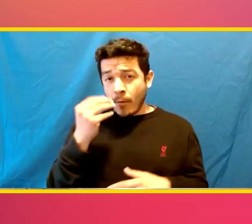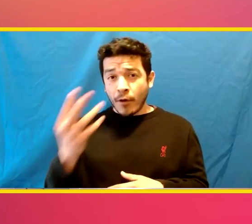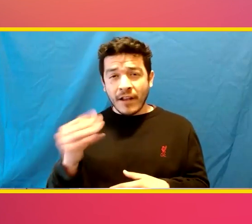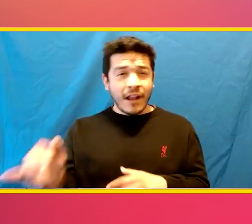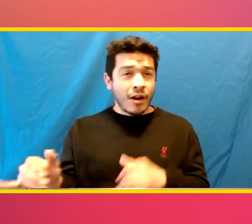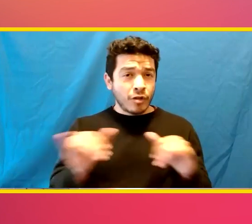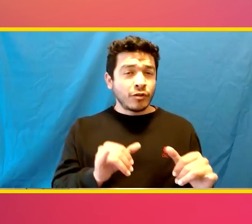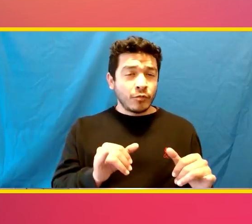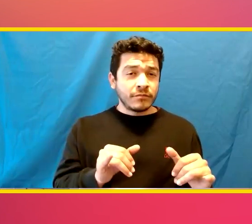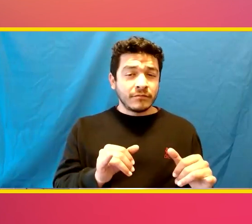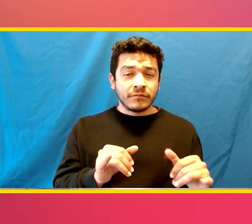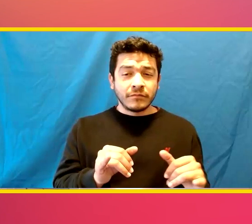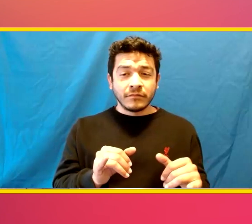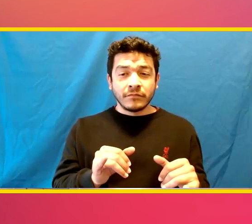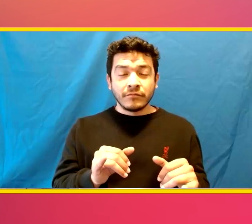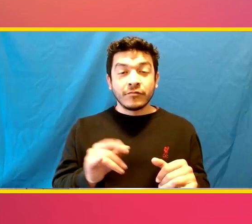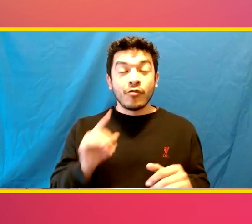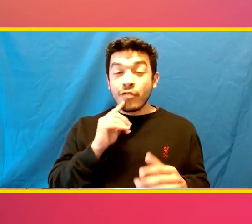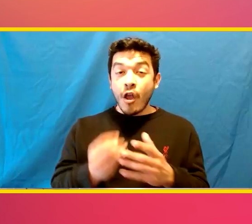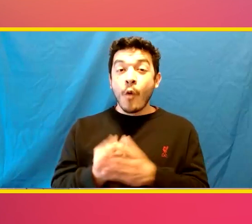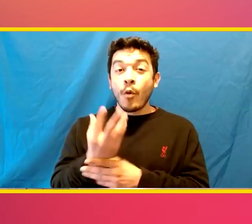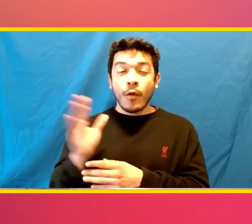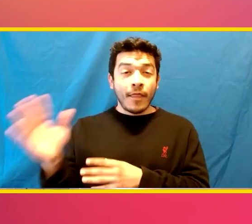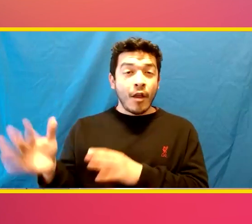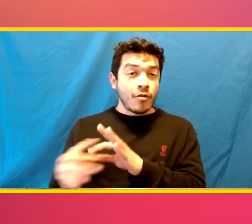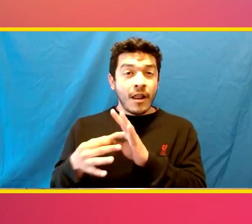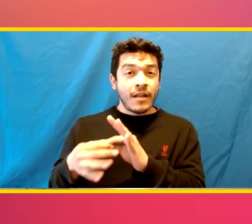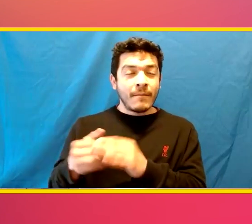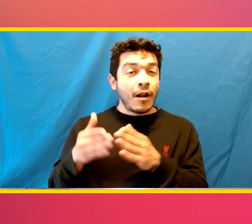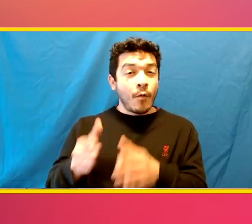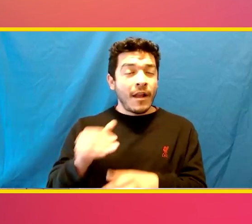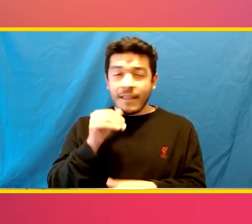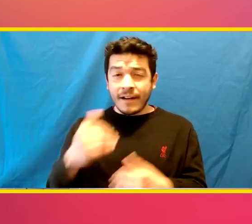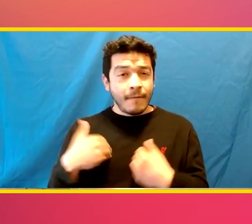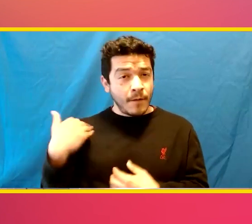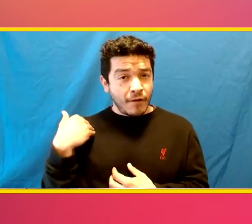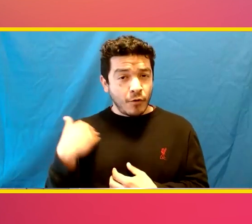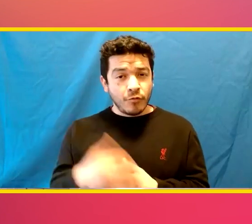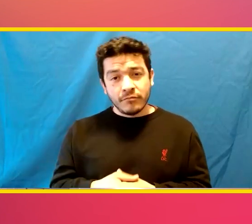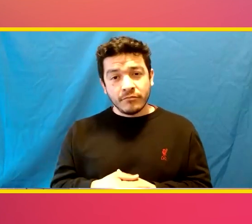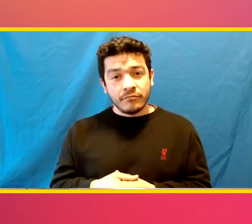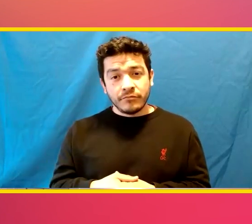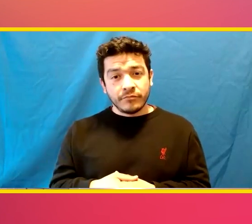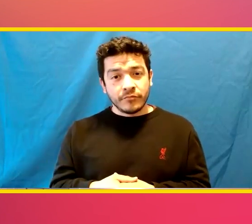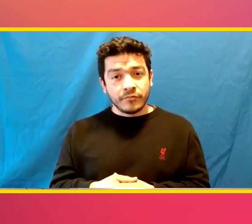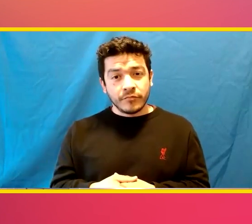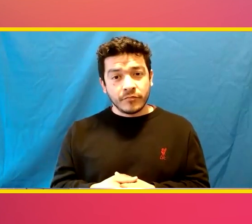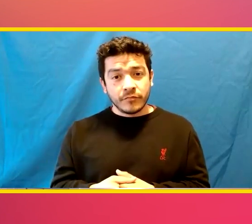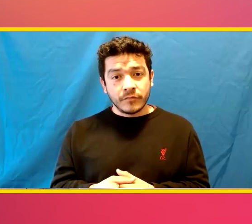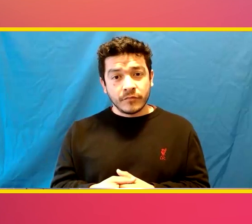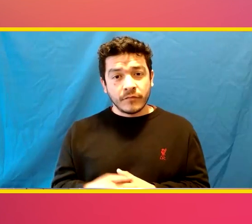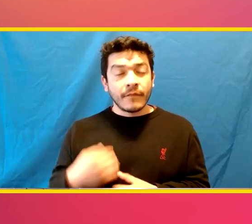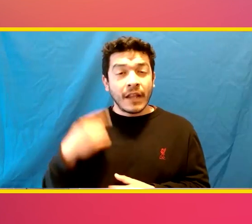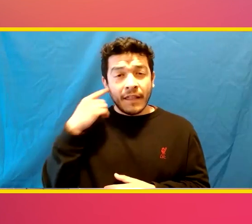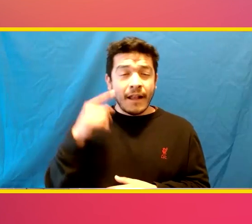and also cultivated their relationship in a way that didn't exist before. Um, and I think